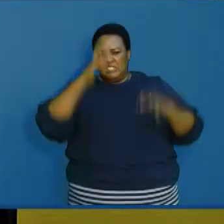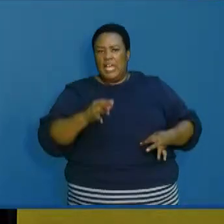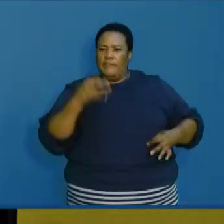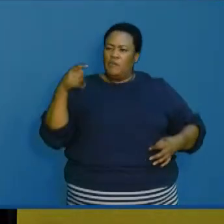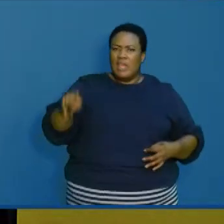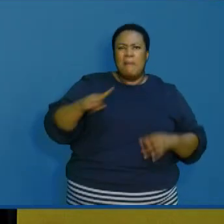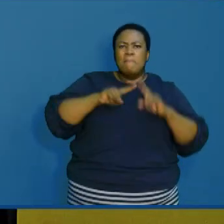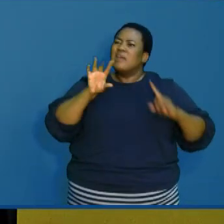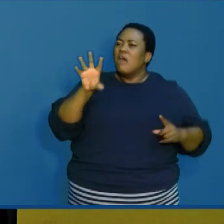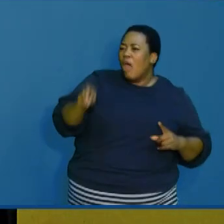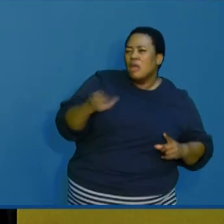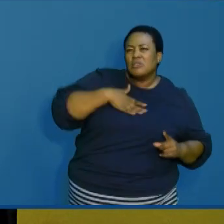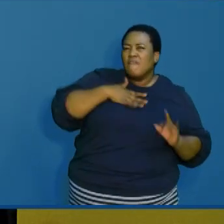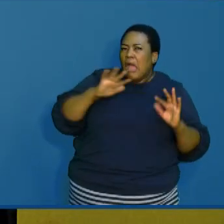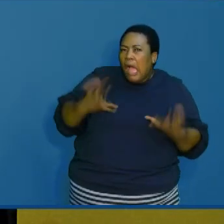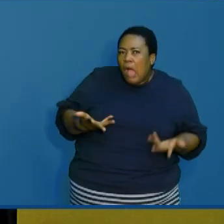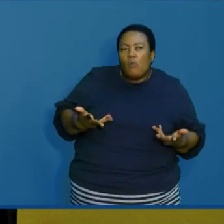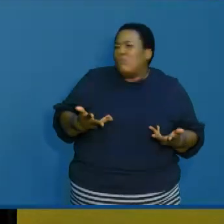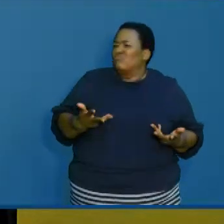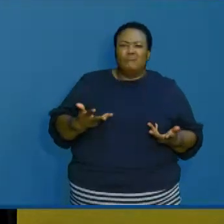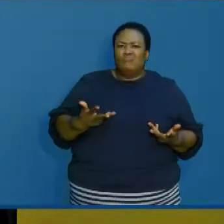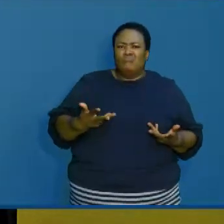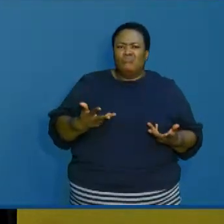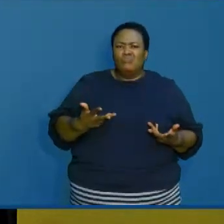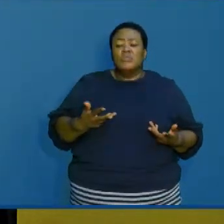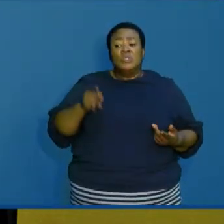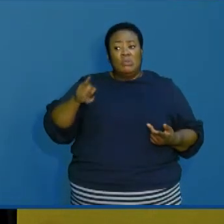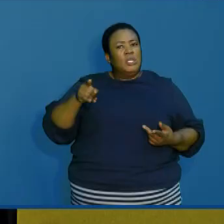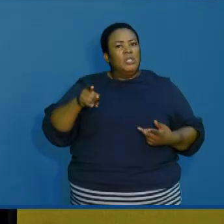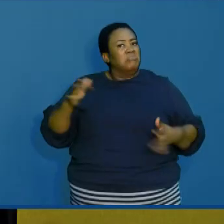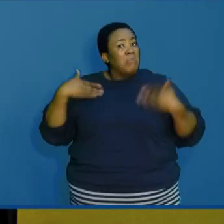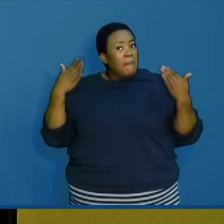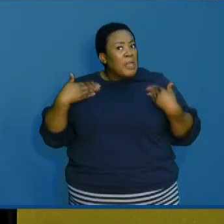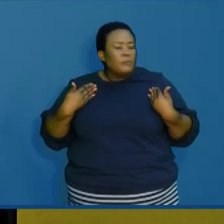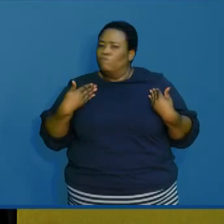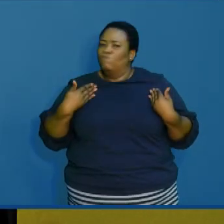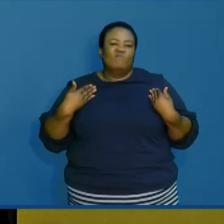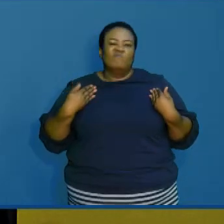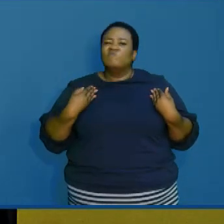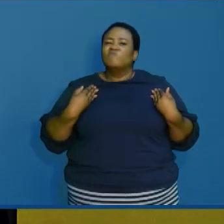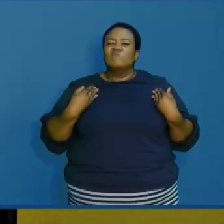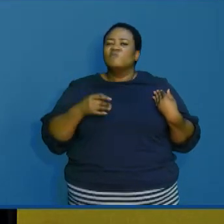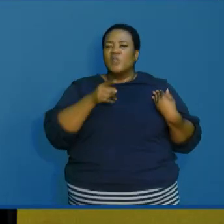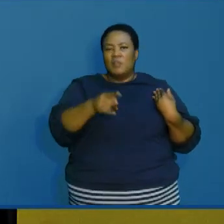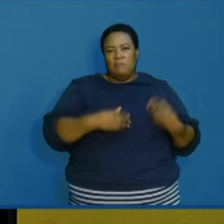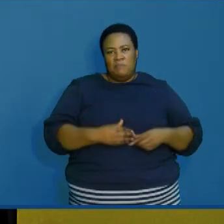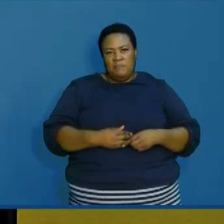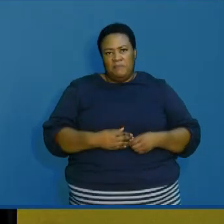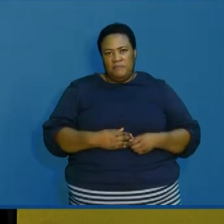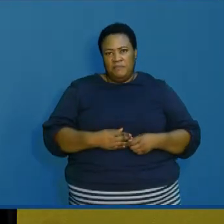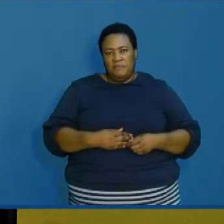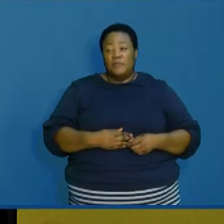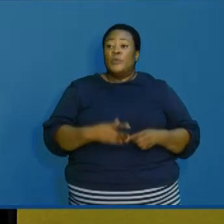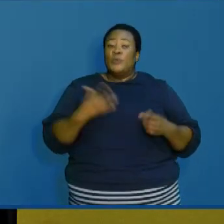him without asking him how he feels. And so he is not happy with Mr. M. Here's an